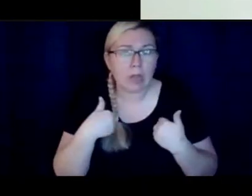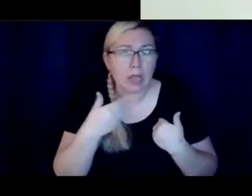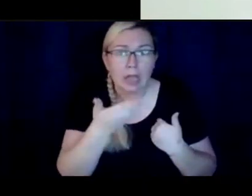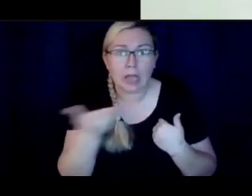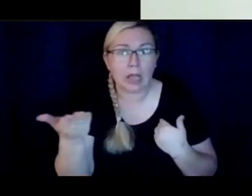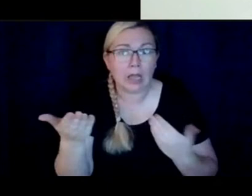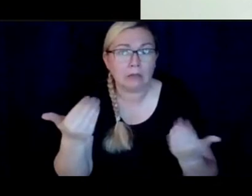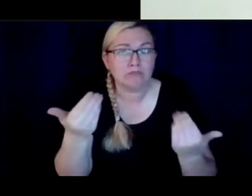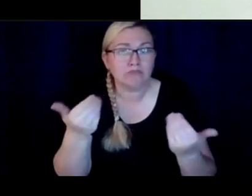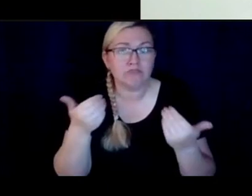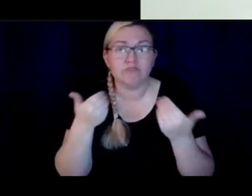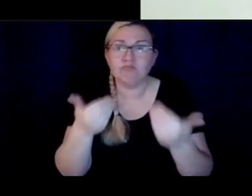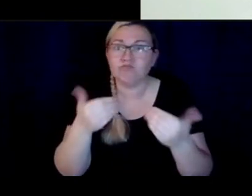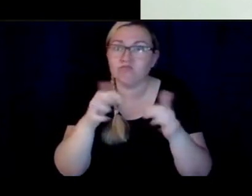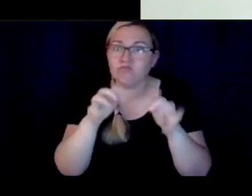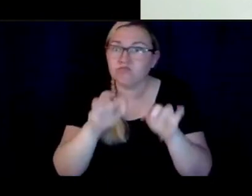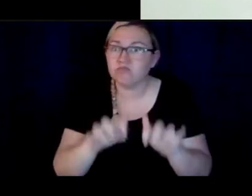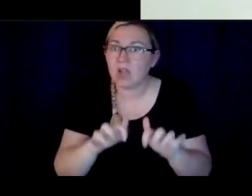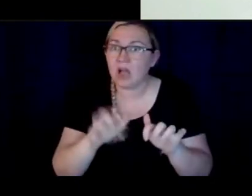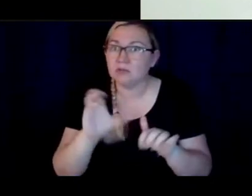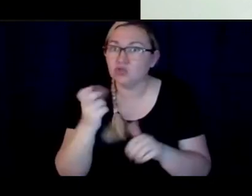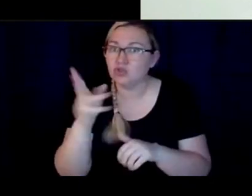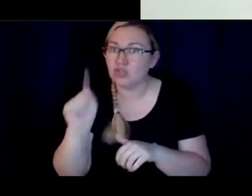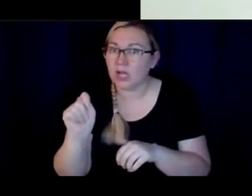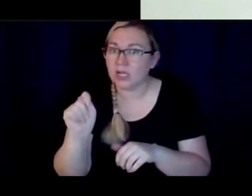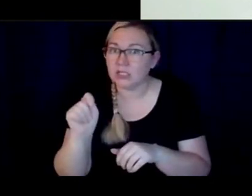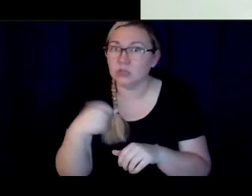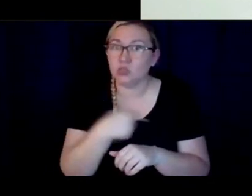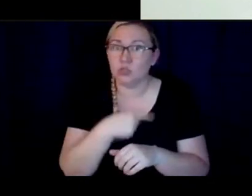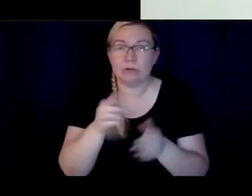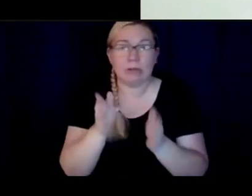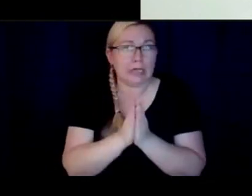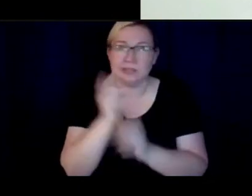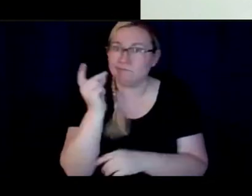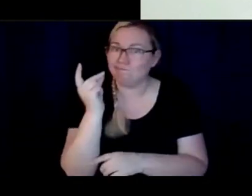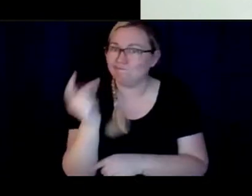feel free to put them in the chat and we'll ask them right away.